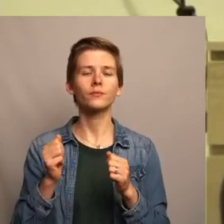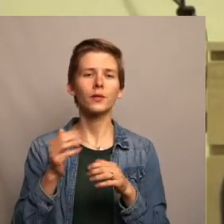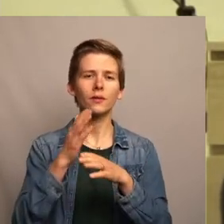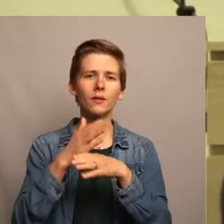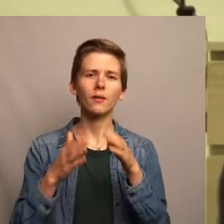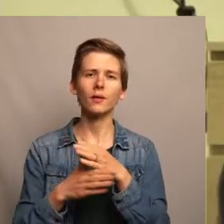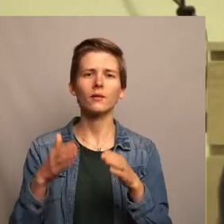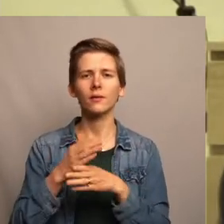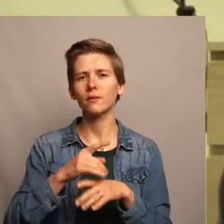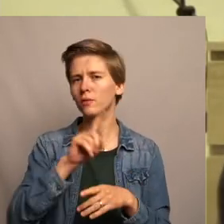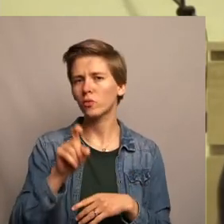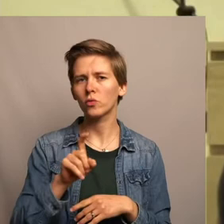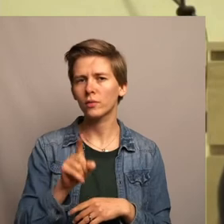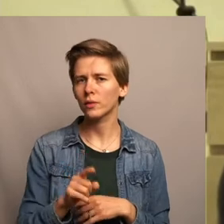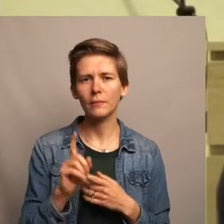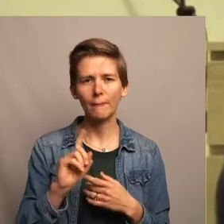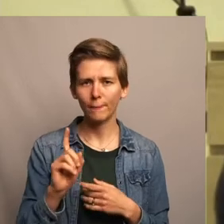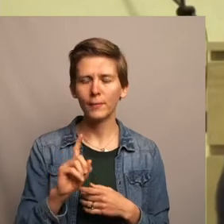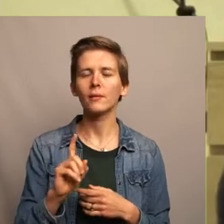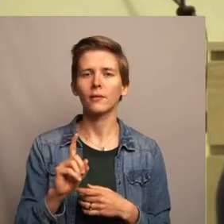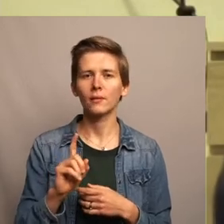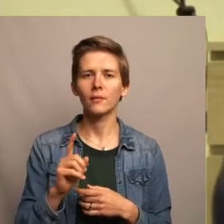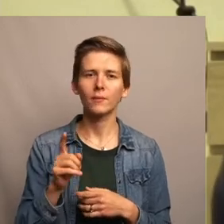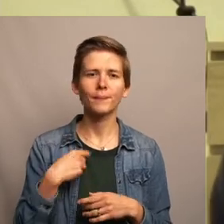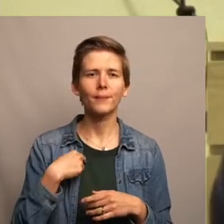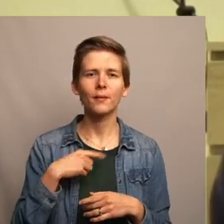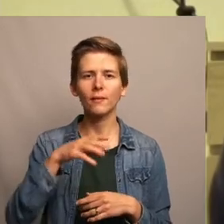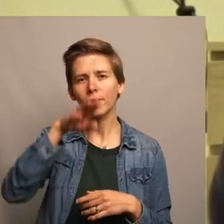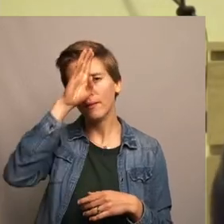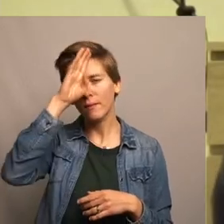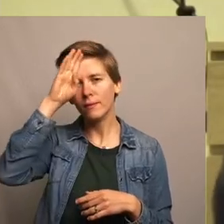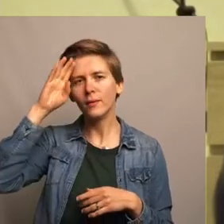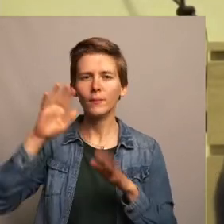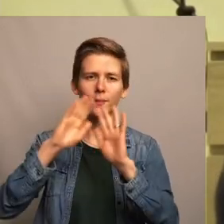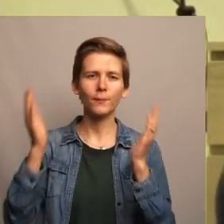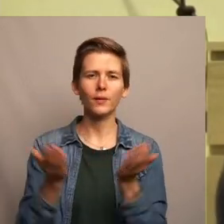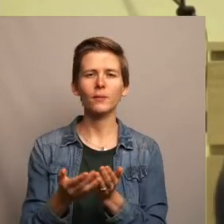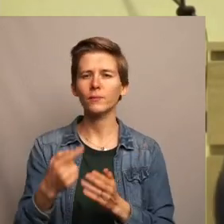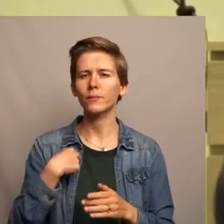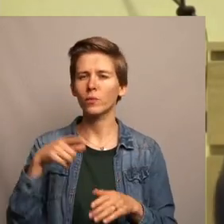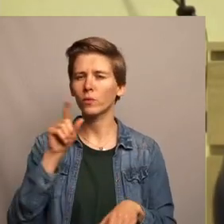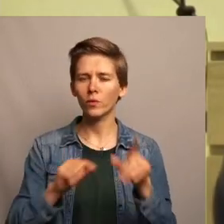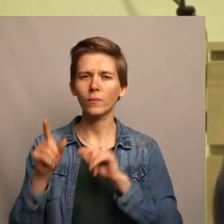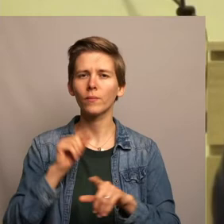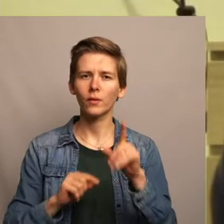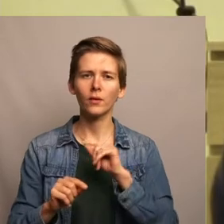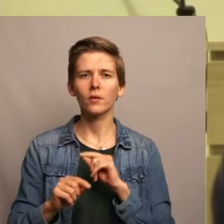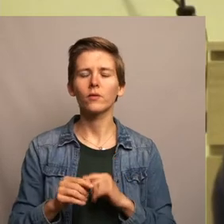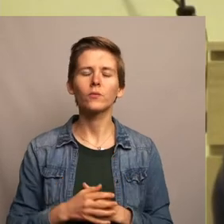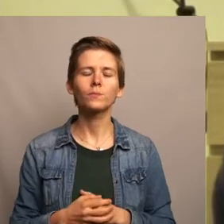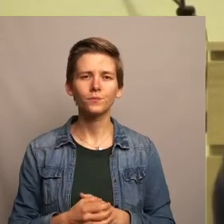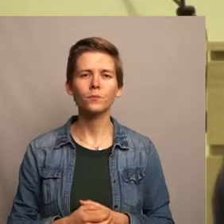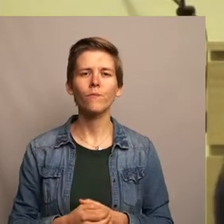and challenges, is what I've certainly noticed in academia as well for people of color, for BIPOC folks.